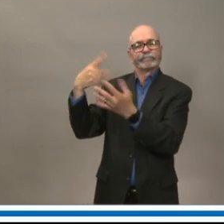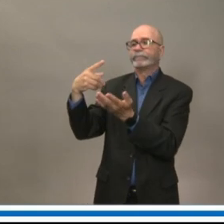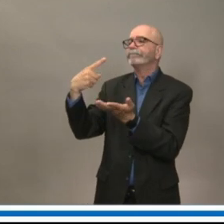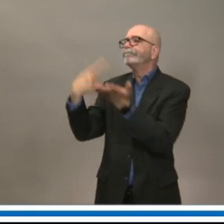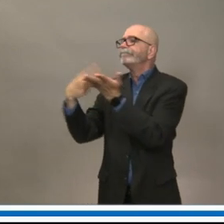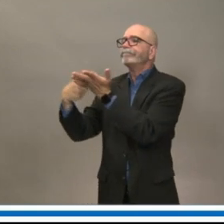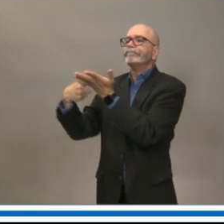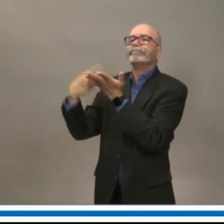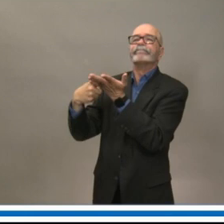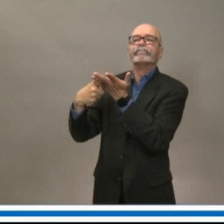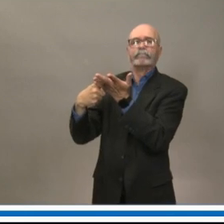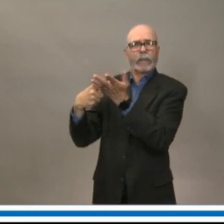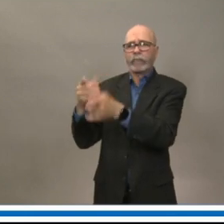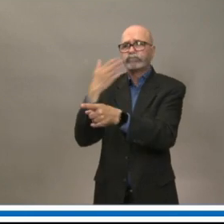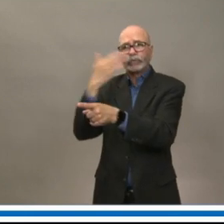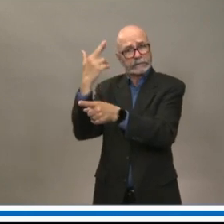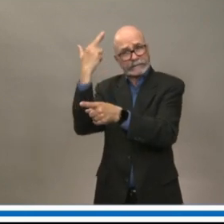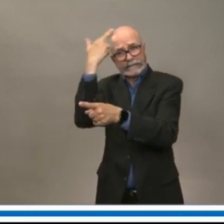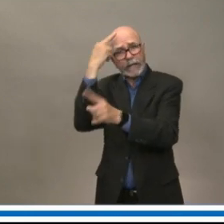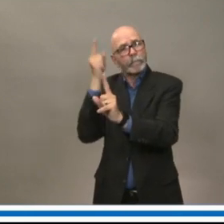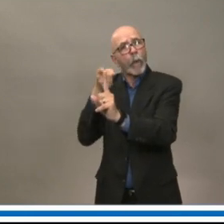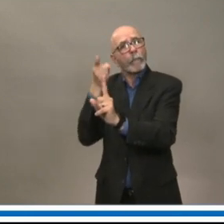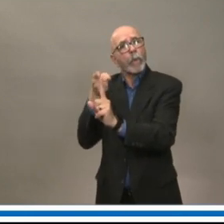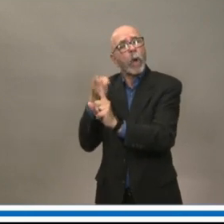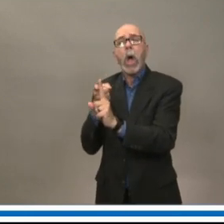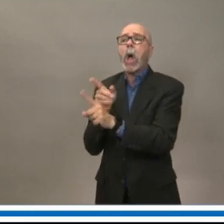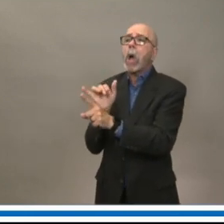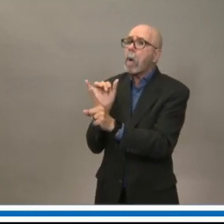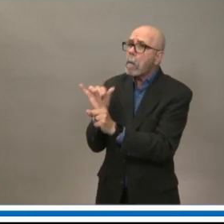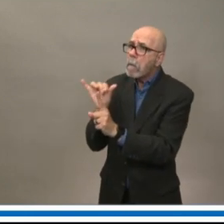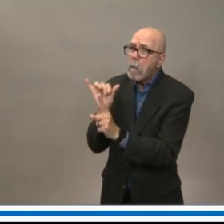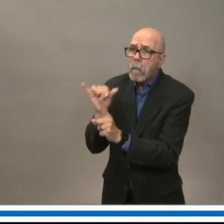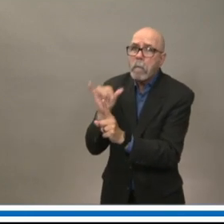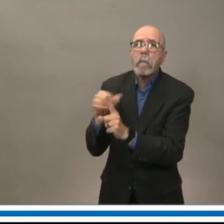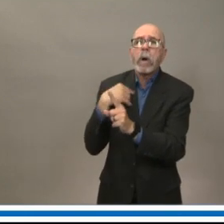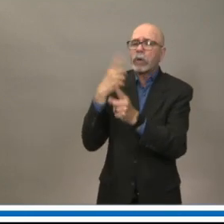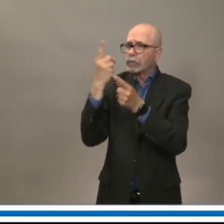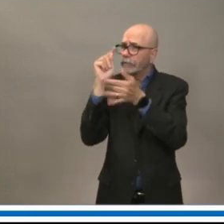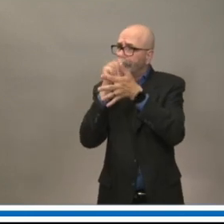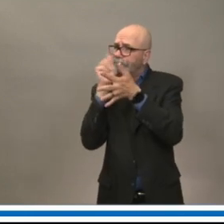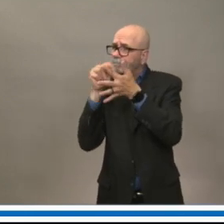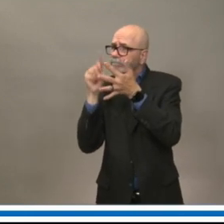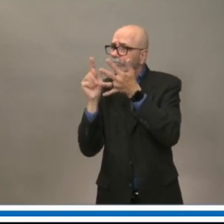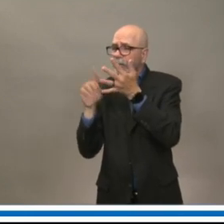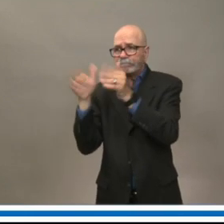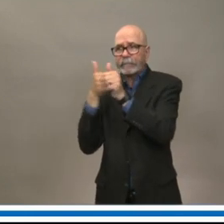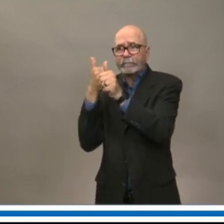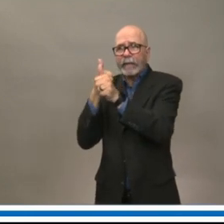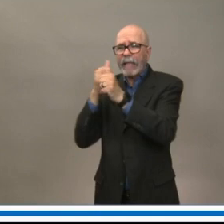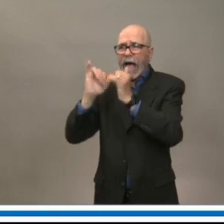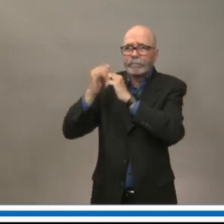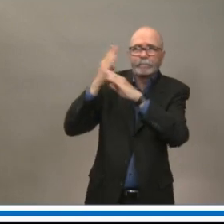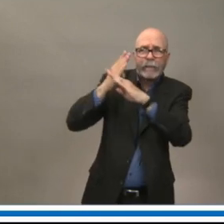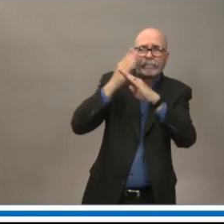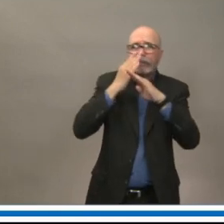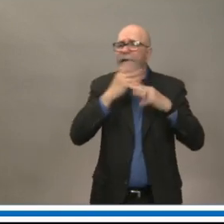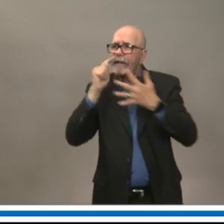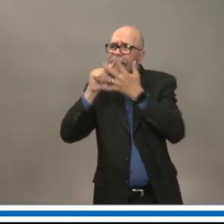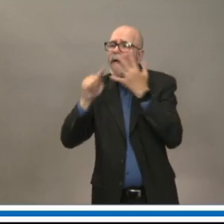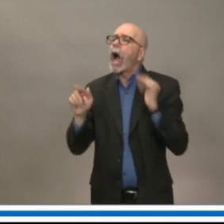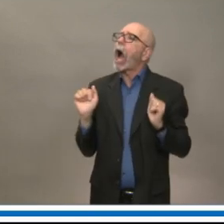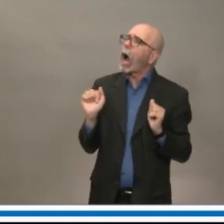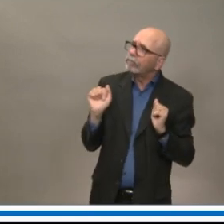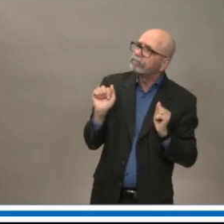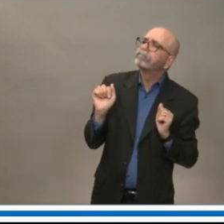rationale, as well as clear steps that were going to protect their safety while they held their parking lot